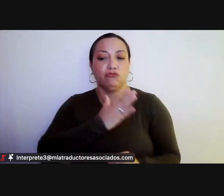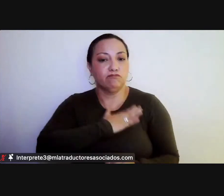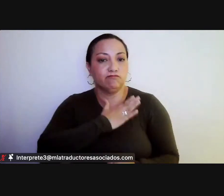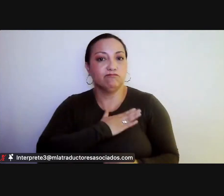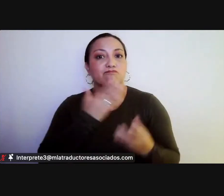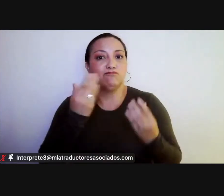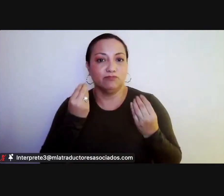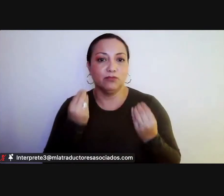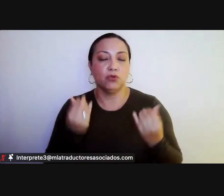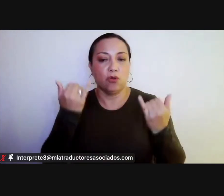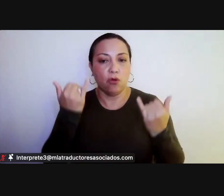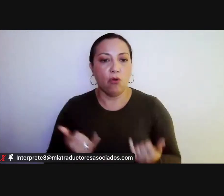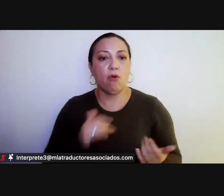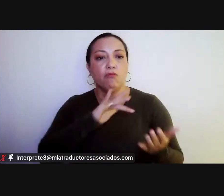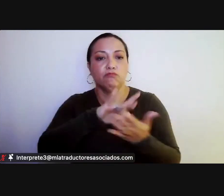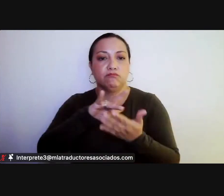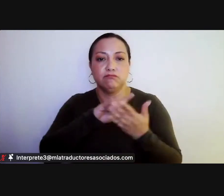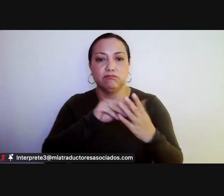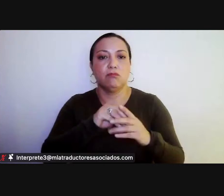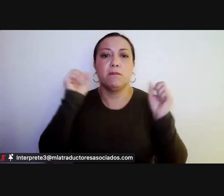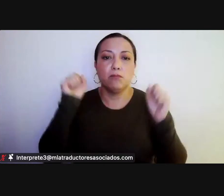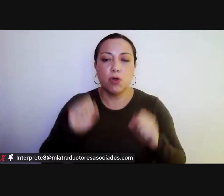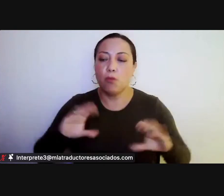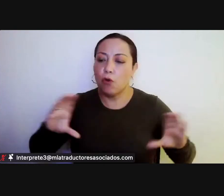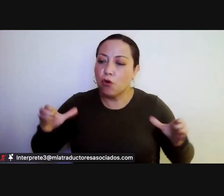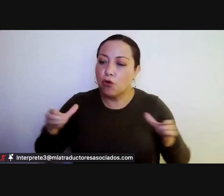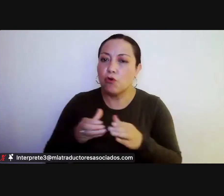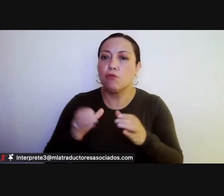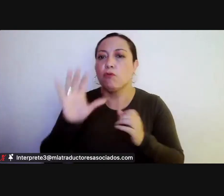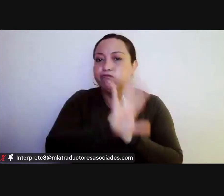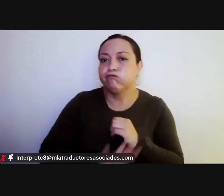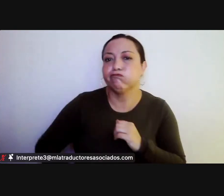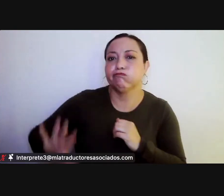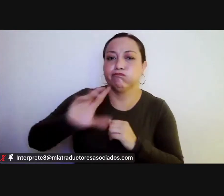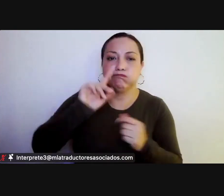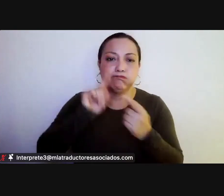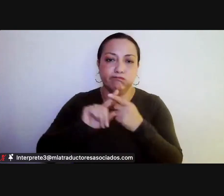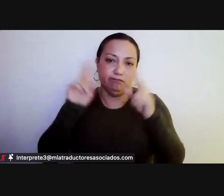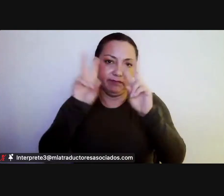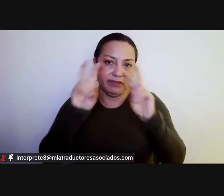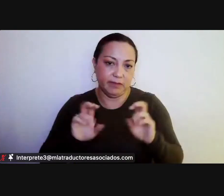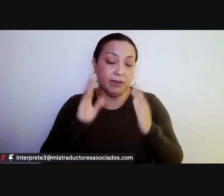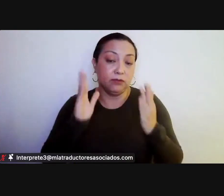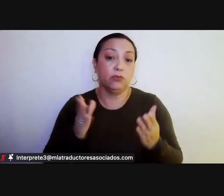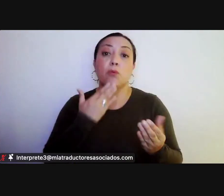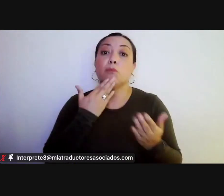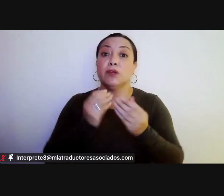very enthused to be able to participate as a great regional group. So